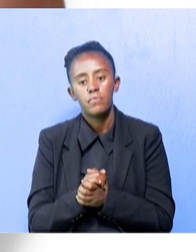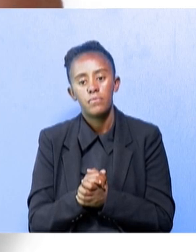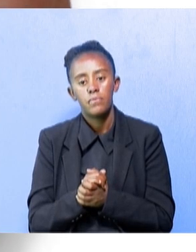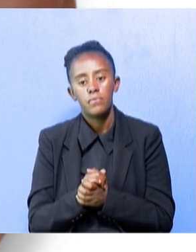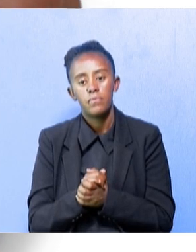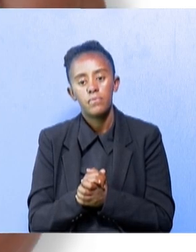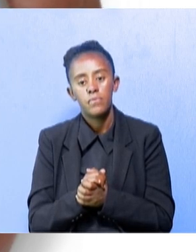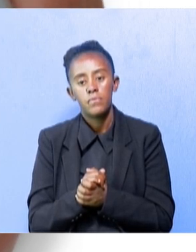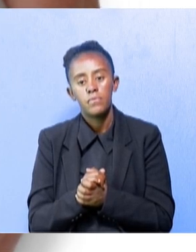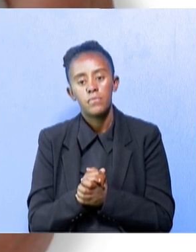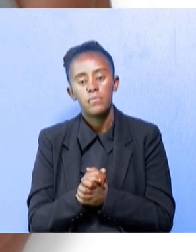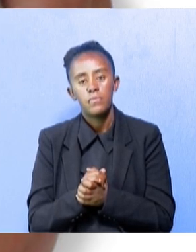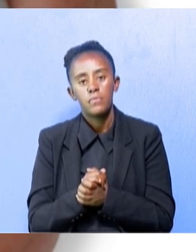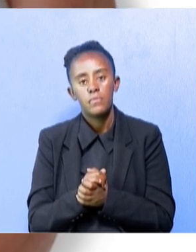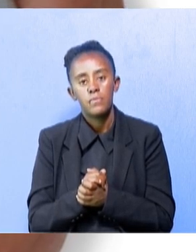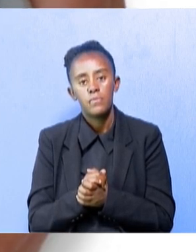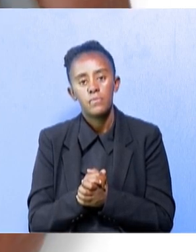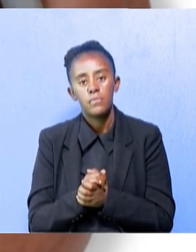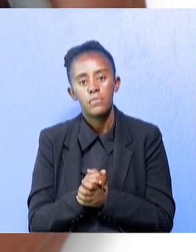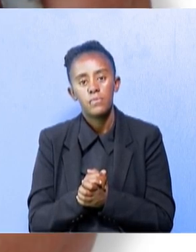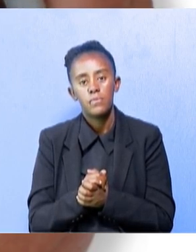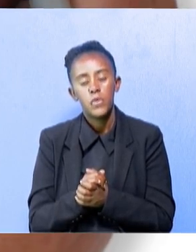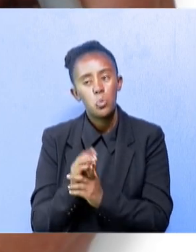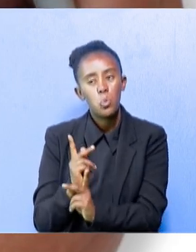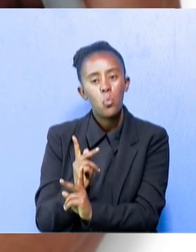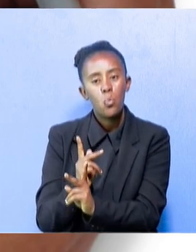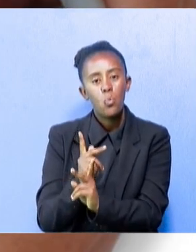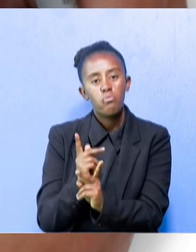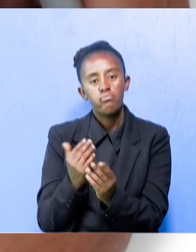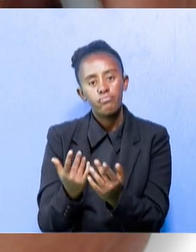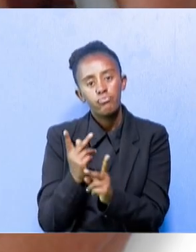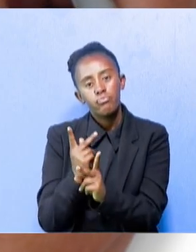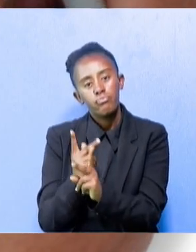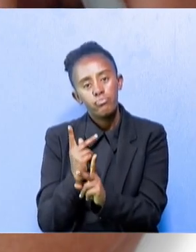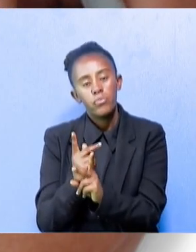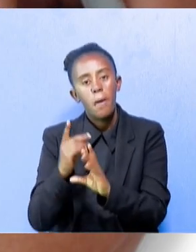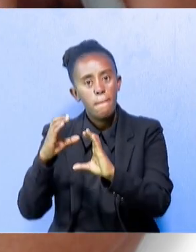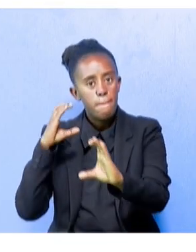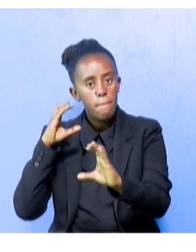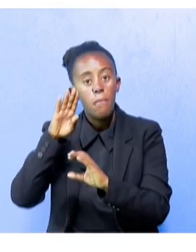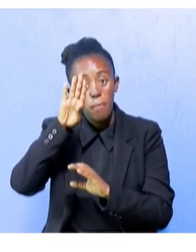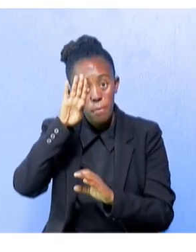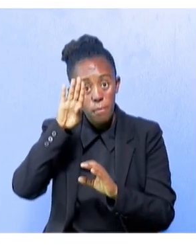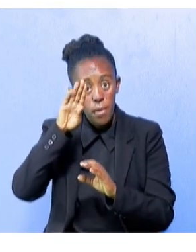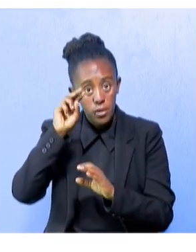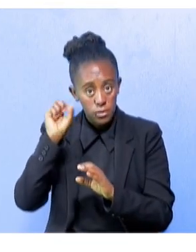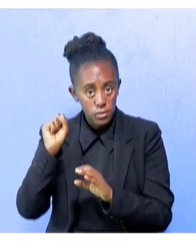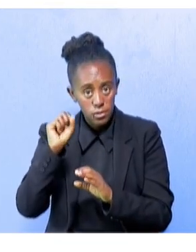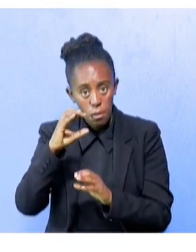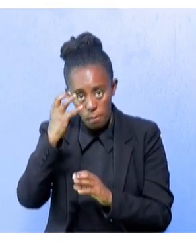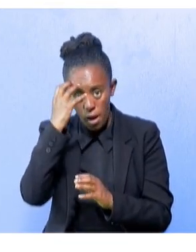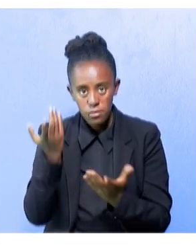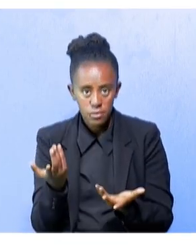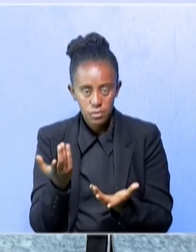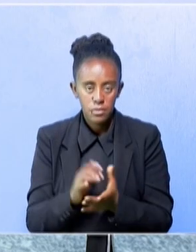waiting for a bus. Yeah, it should be like this. Yeah, we were chatting